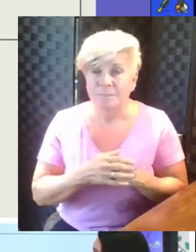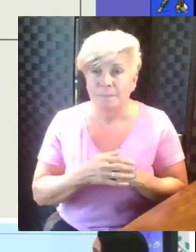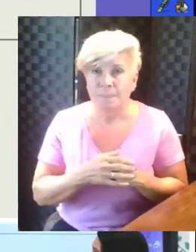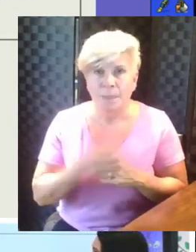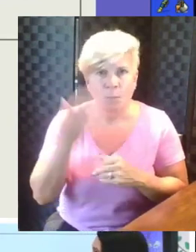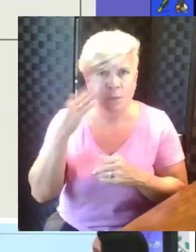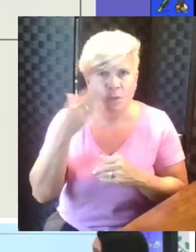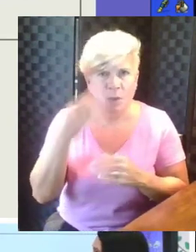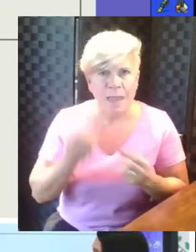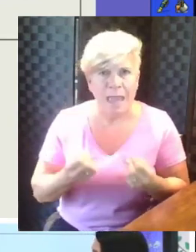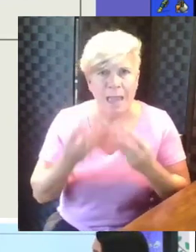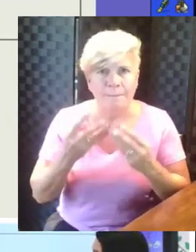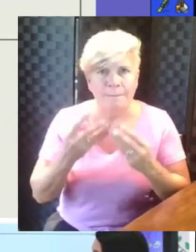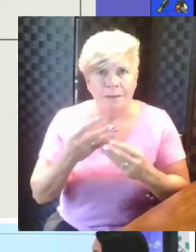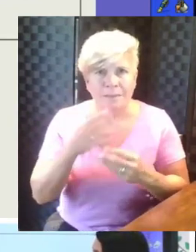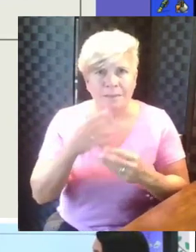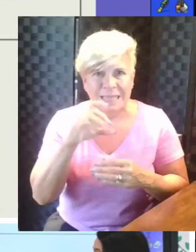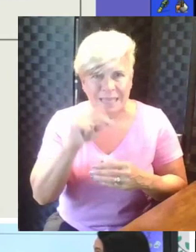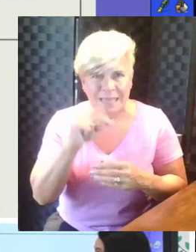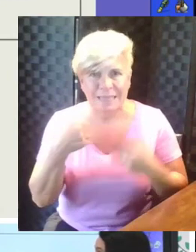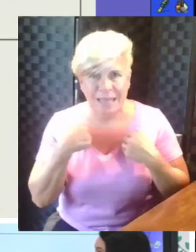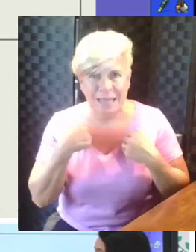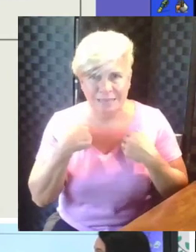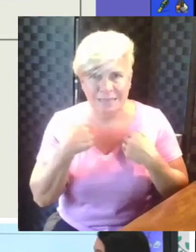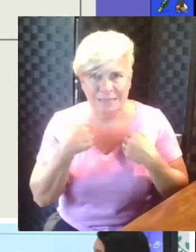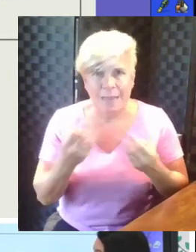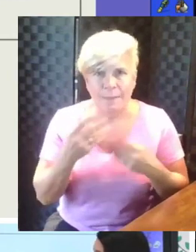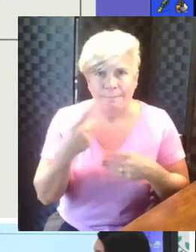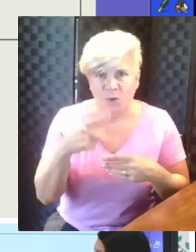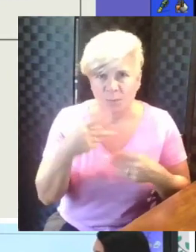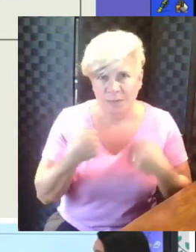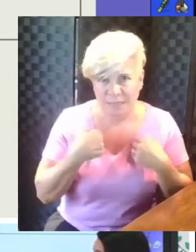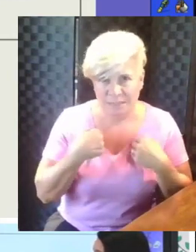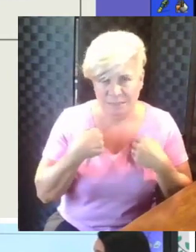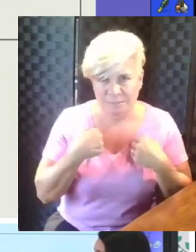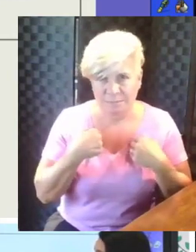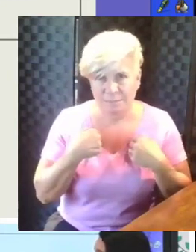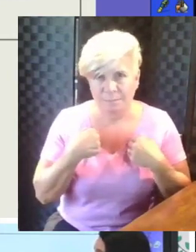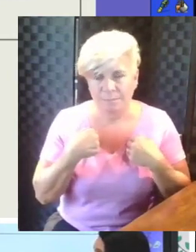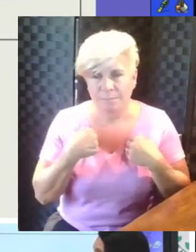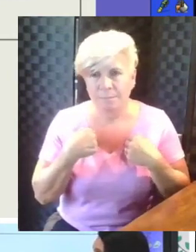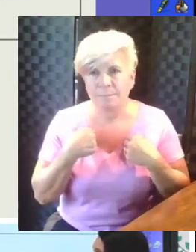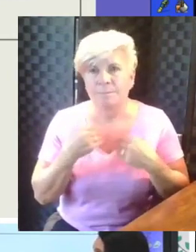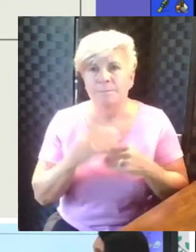We don't know how many stones Caden has, or how many purple stones Caden has.